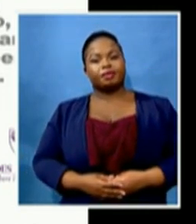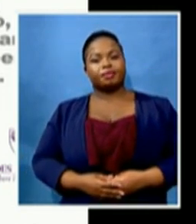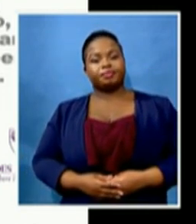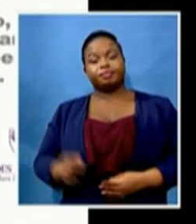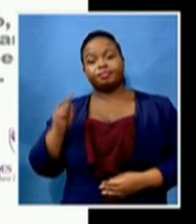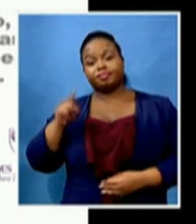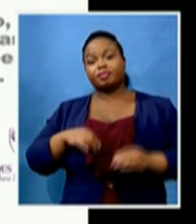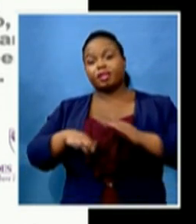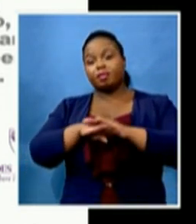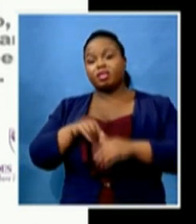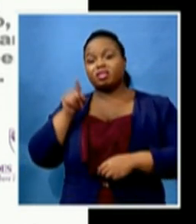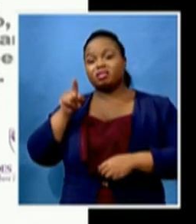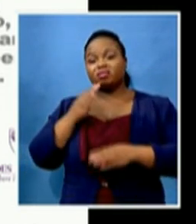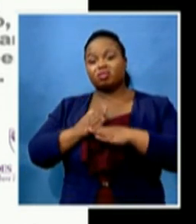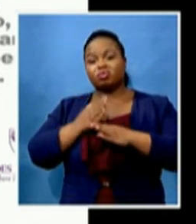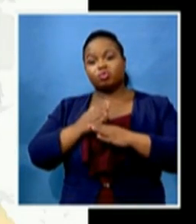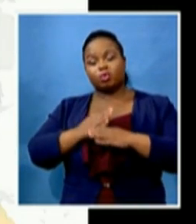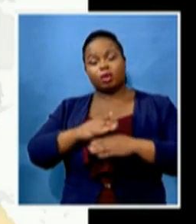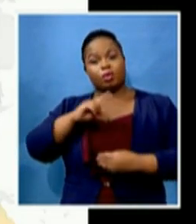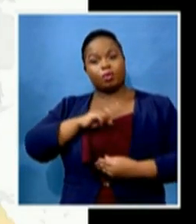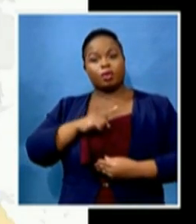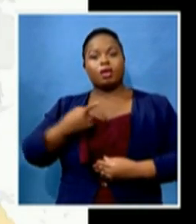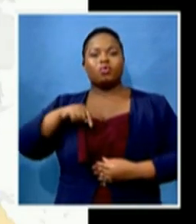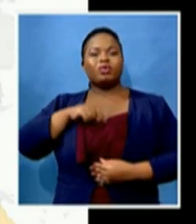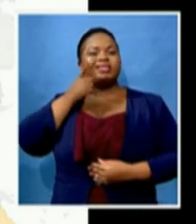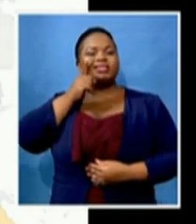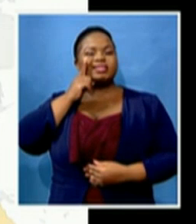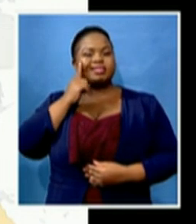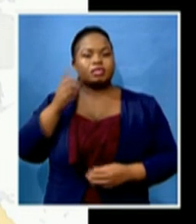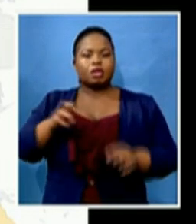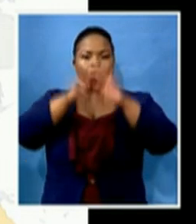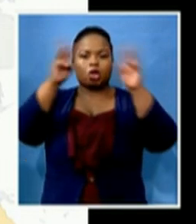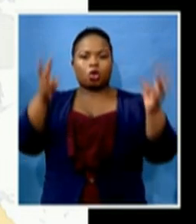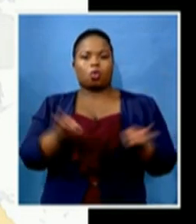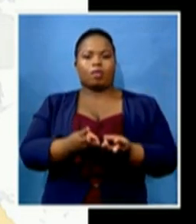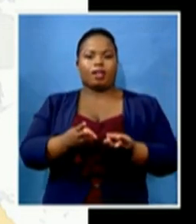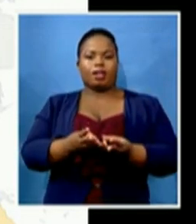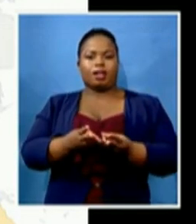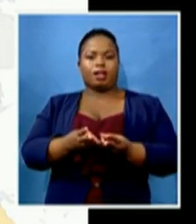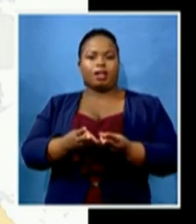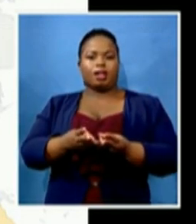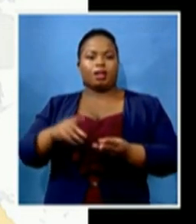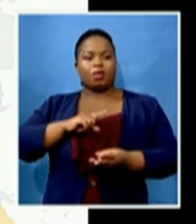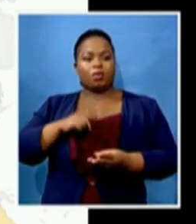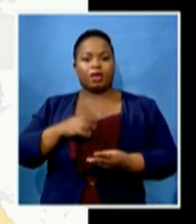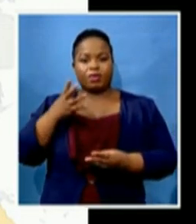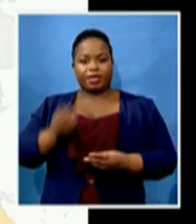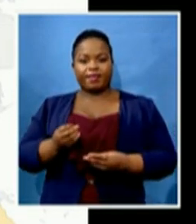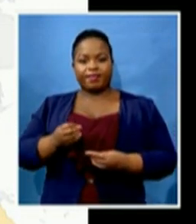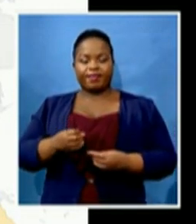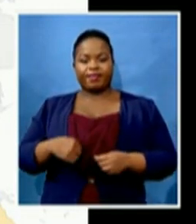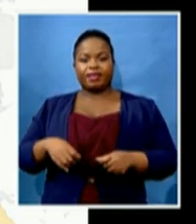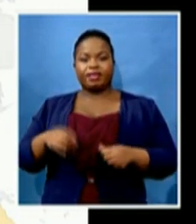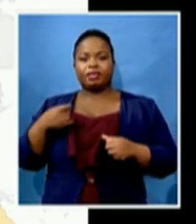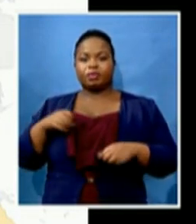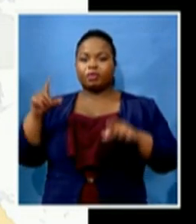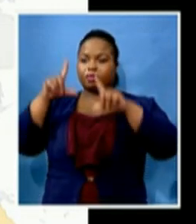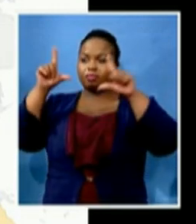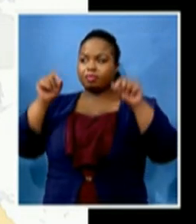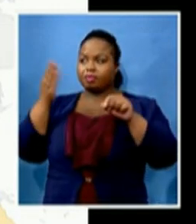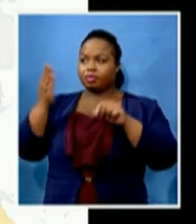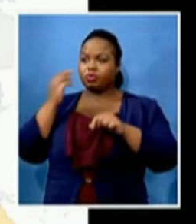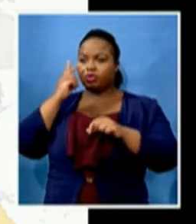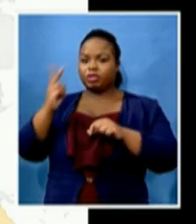at the data globally. We have a dashboard, an analytics dashboard that looks into the data every single day, calculates